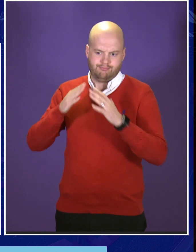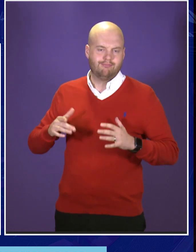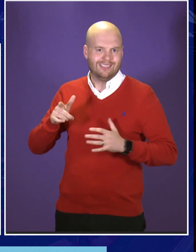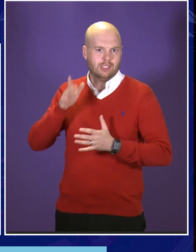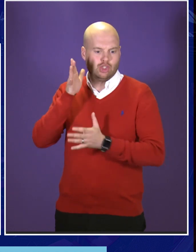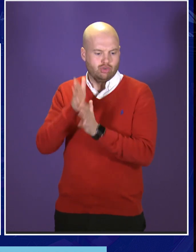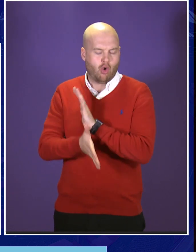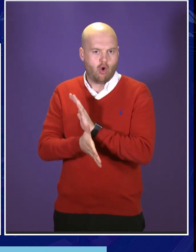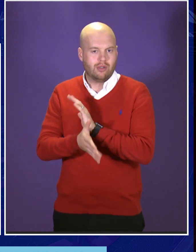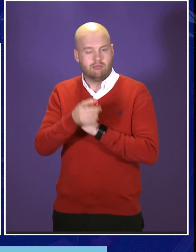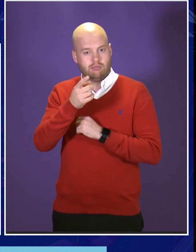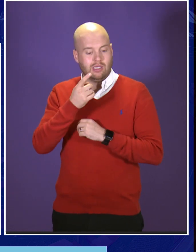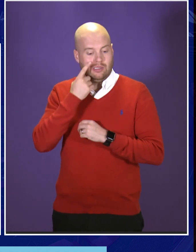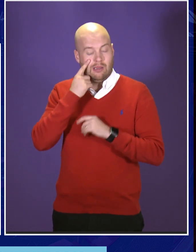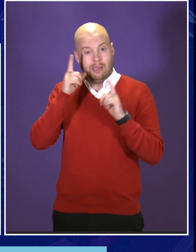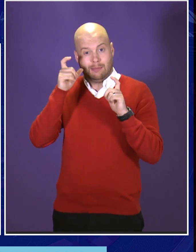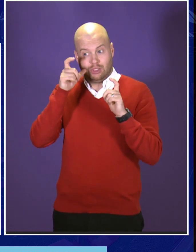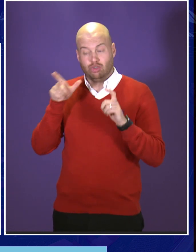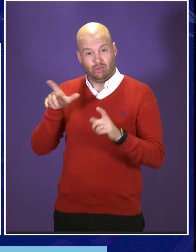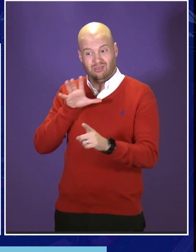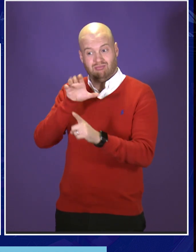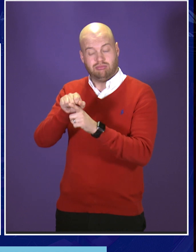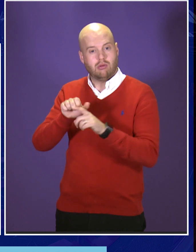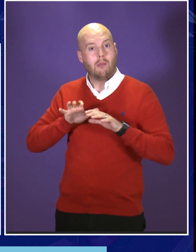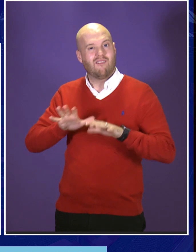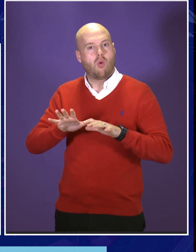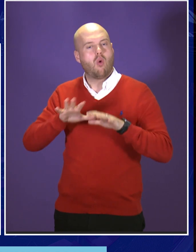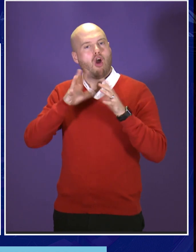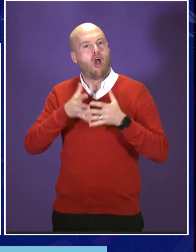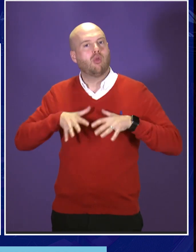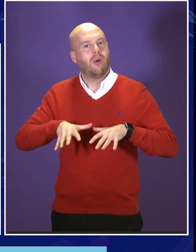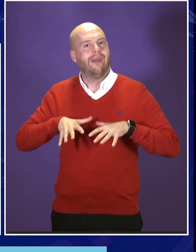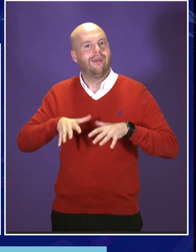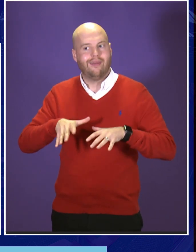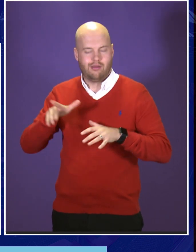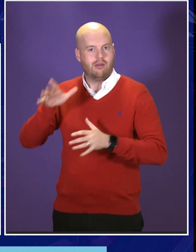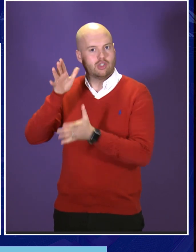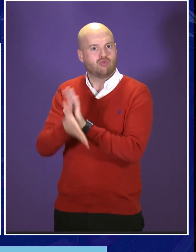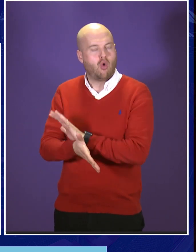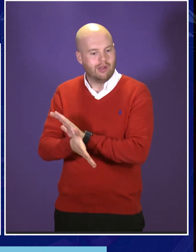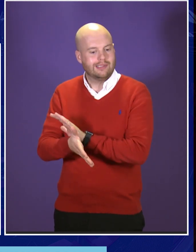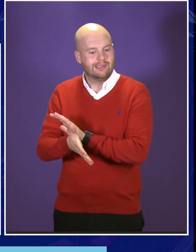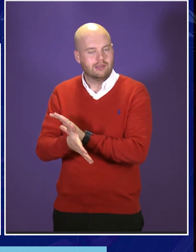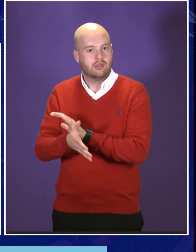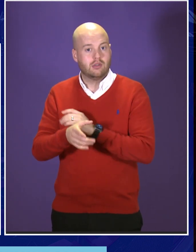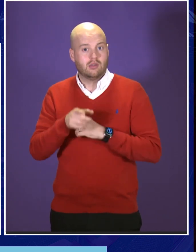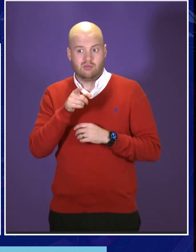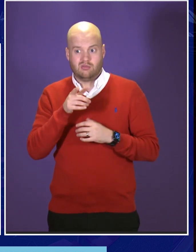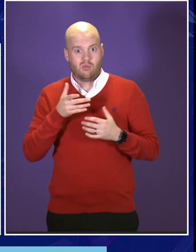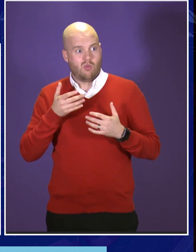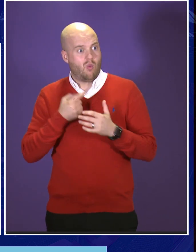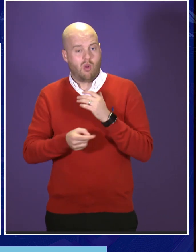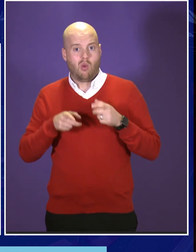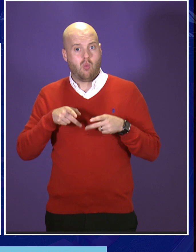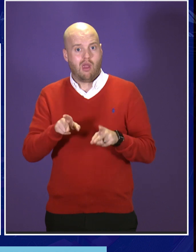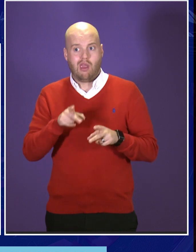and this imagery was captured before the earthquake. That was obviously just fortuitous. So it is now actually the only place you can see these temples. You can go inside, you